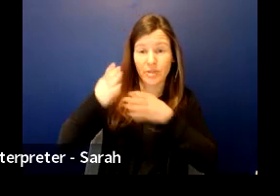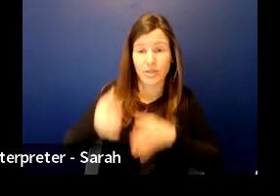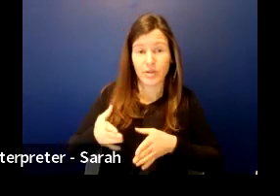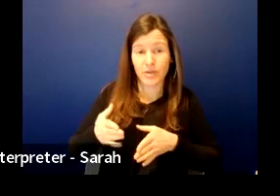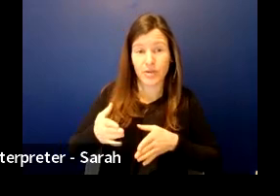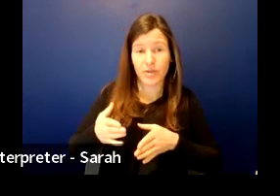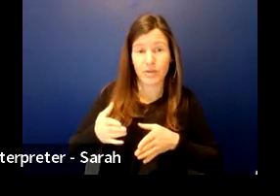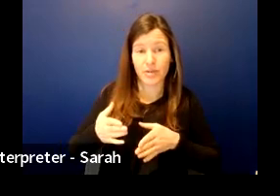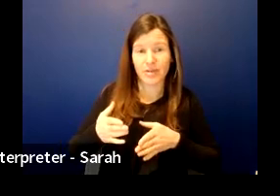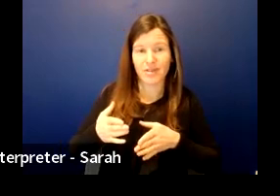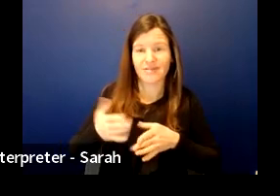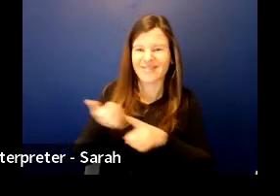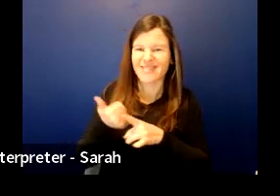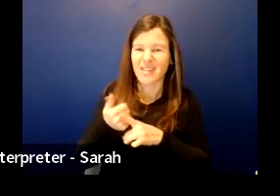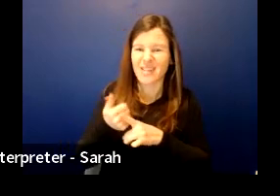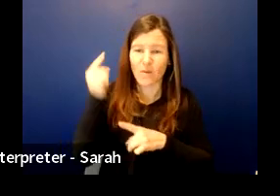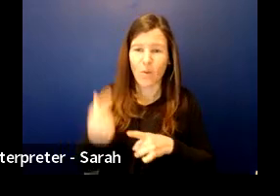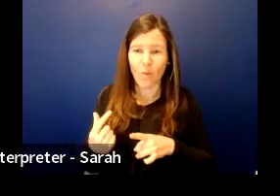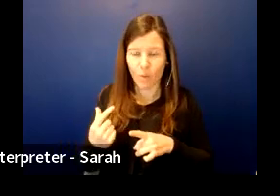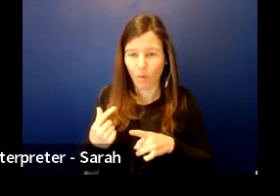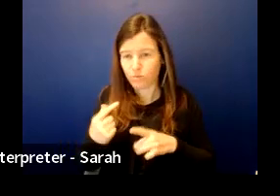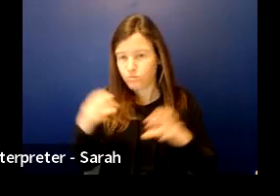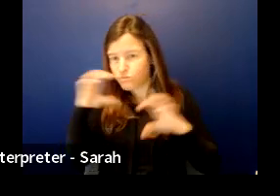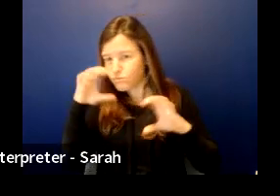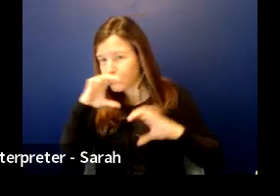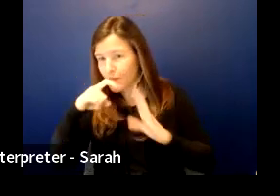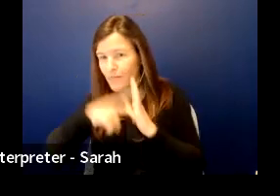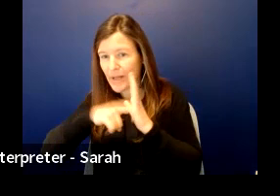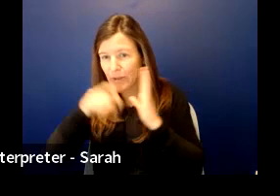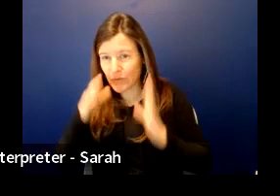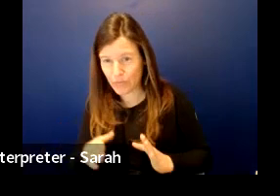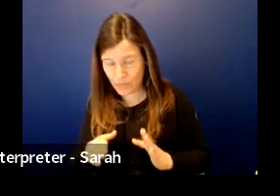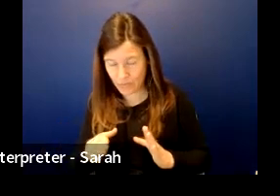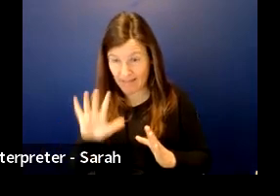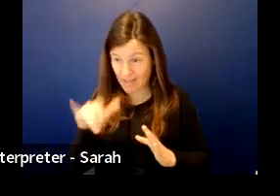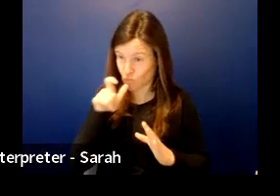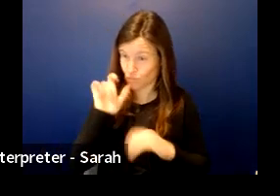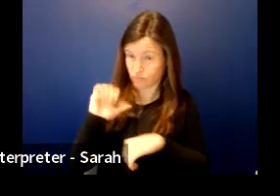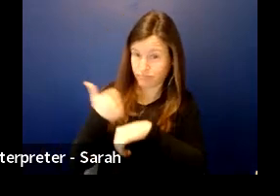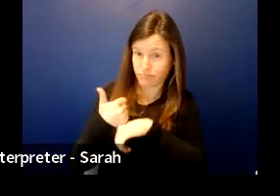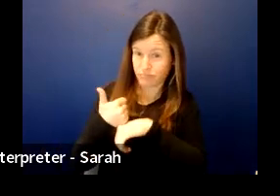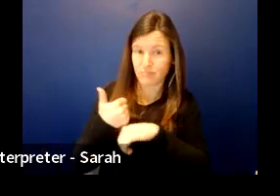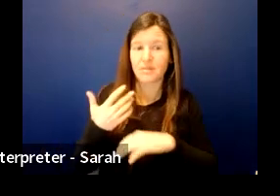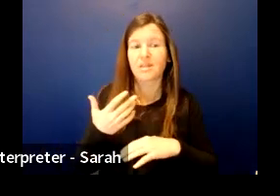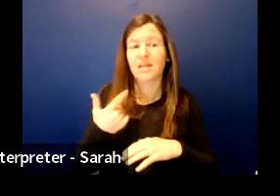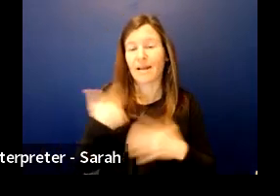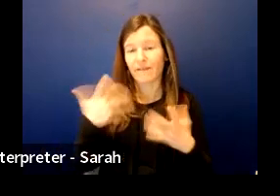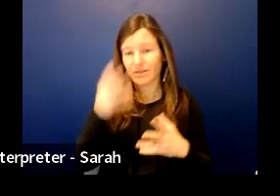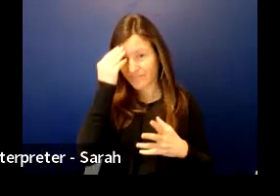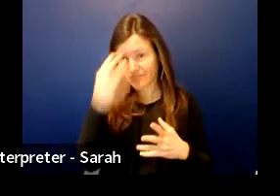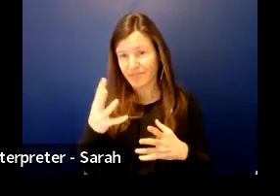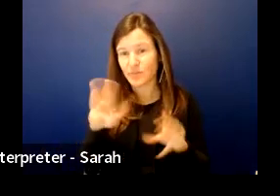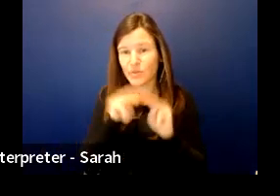gold prospector. So I did say the museum was about 100 years old, closer